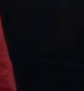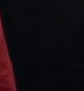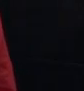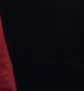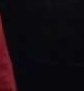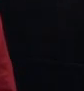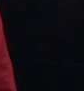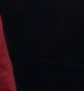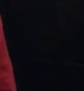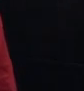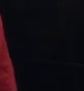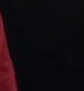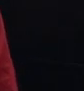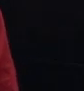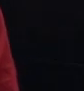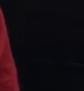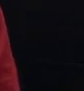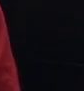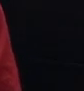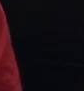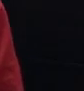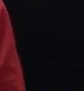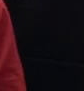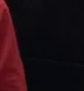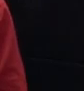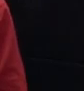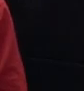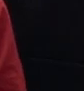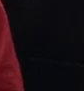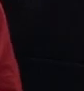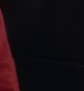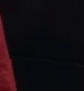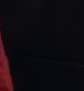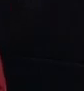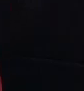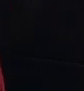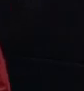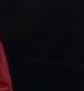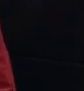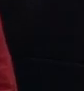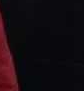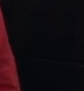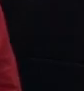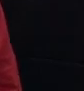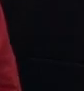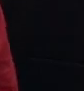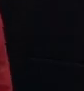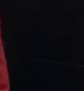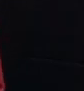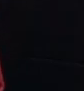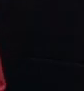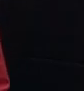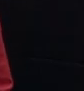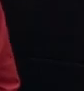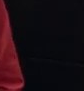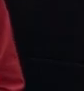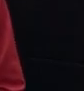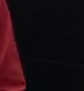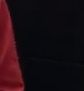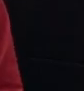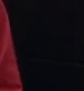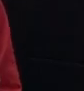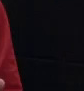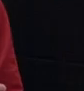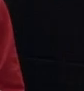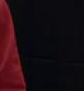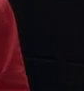every one of those years in both the House and Senate, I was right here at the Family Cafe because it's that important. I was going to say, this is my